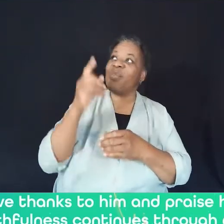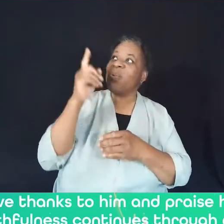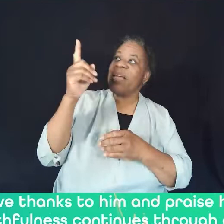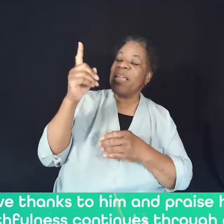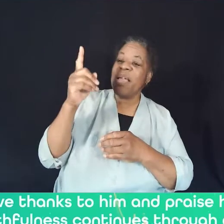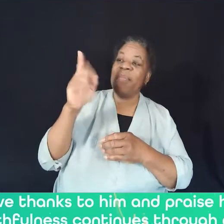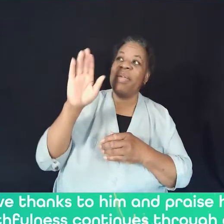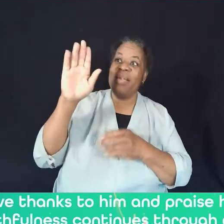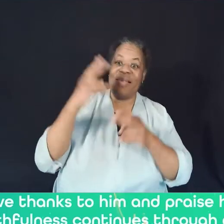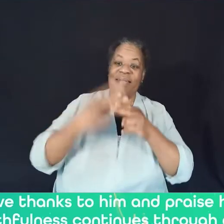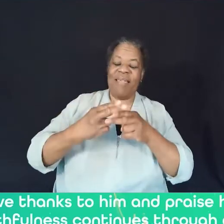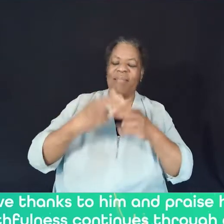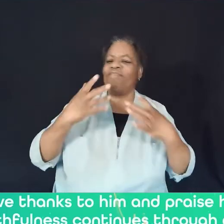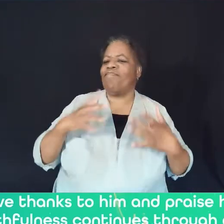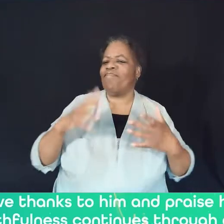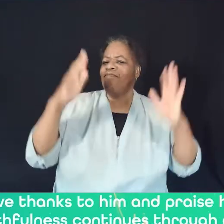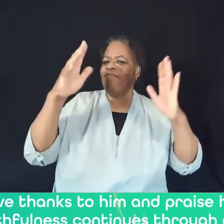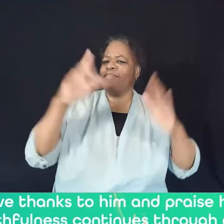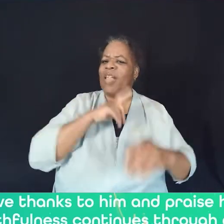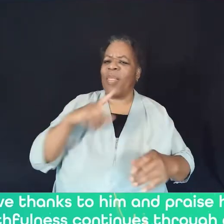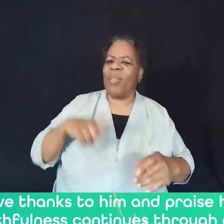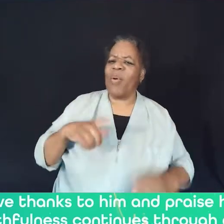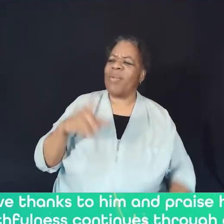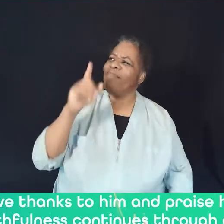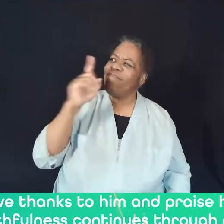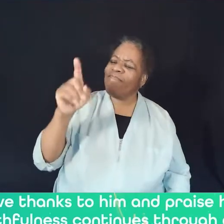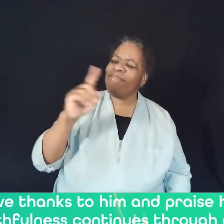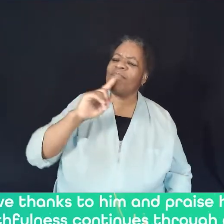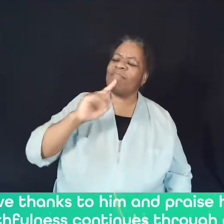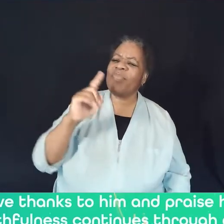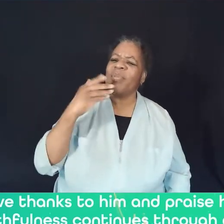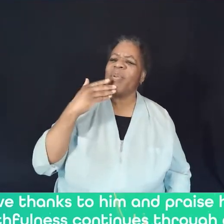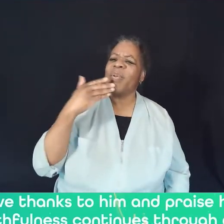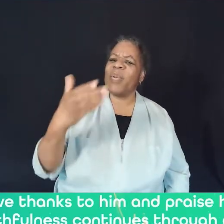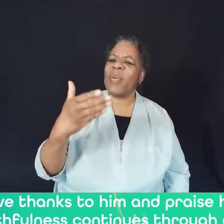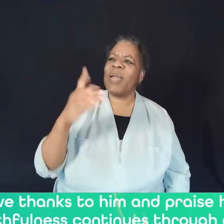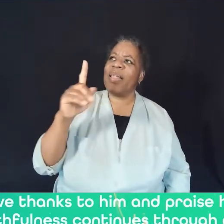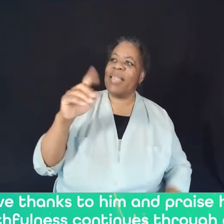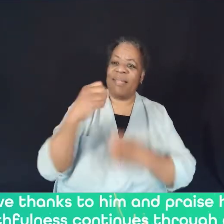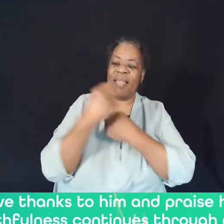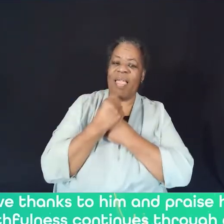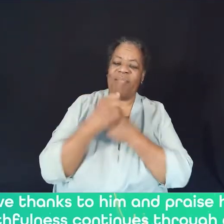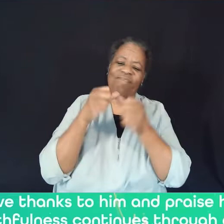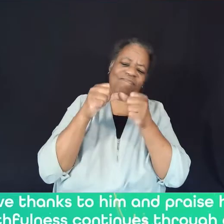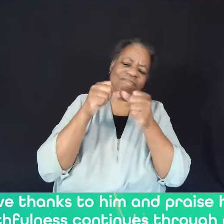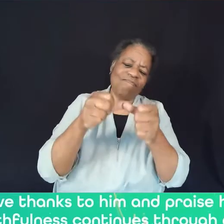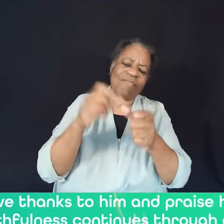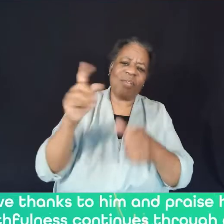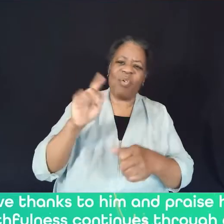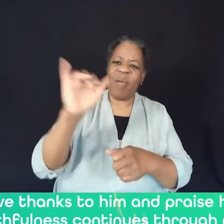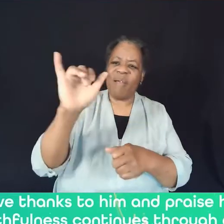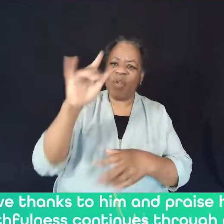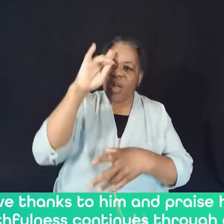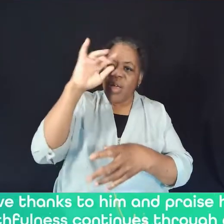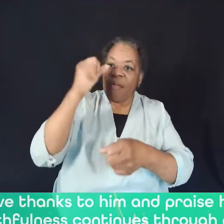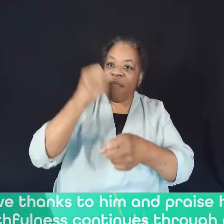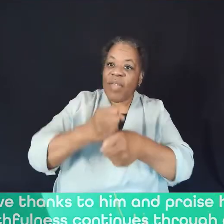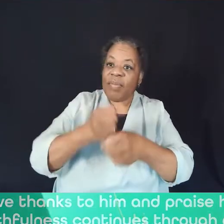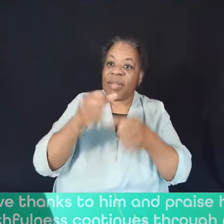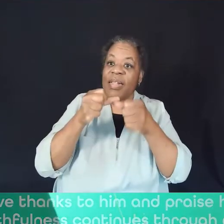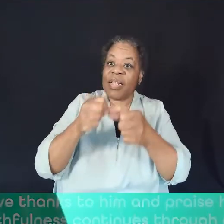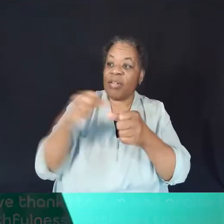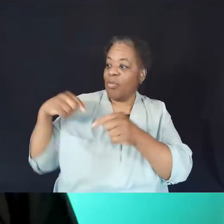name. For the Lord is good, and his love endures forever. His faithfulness continues through all